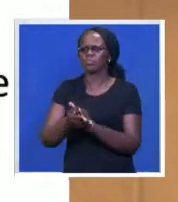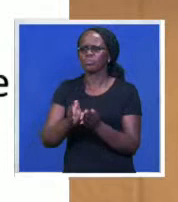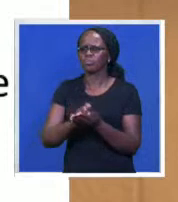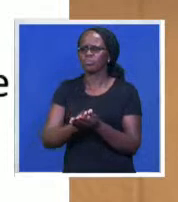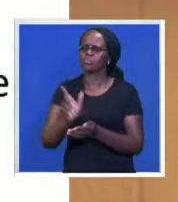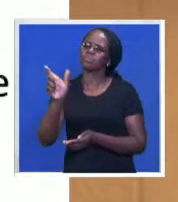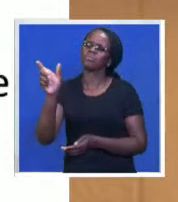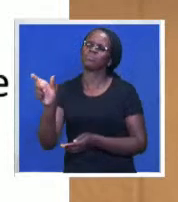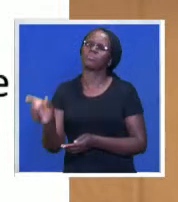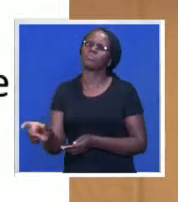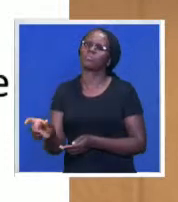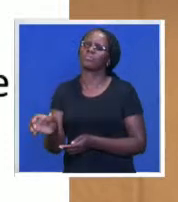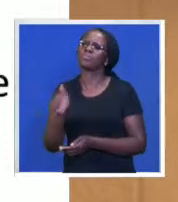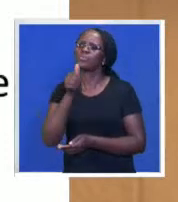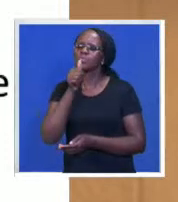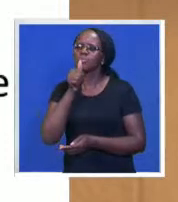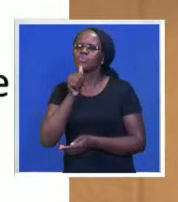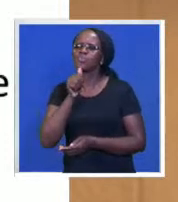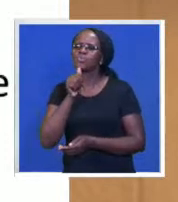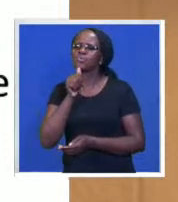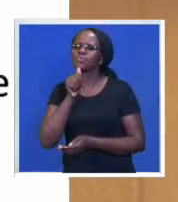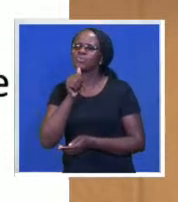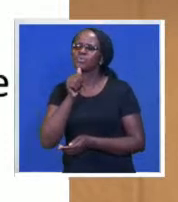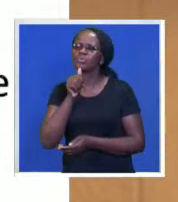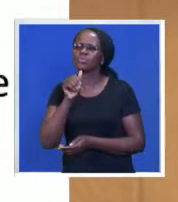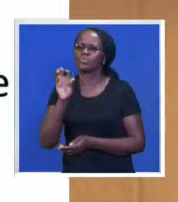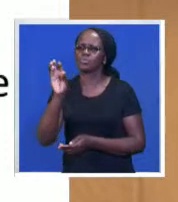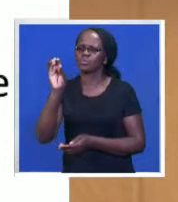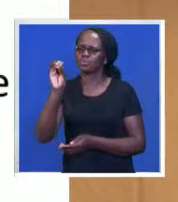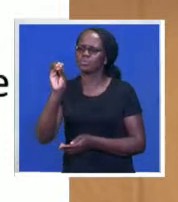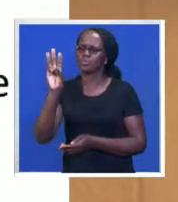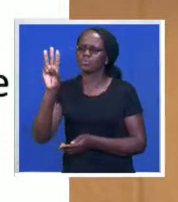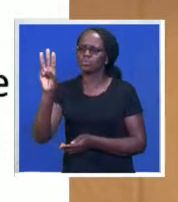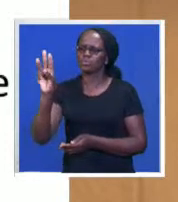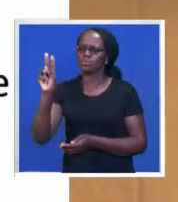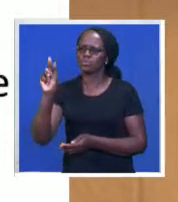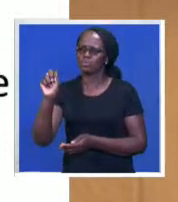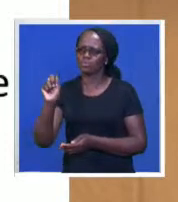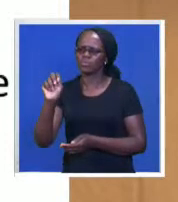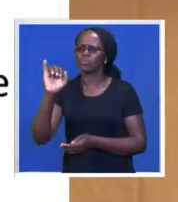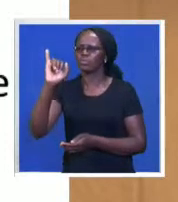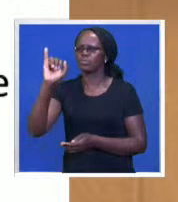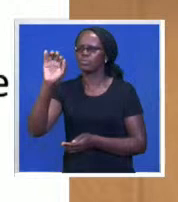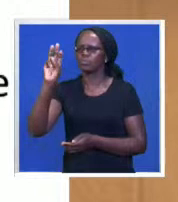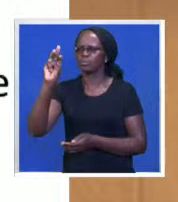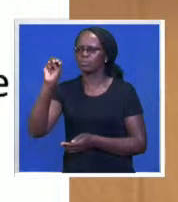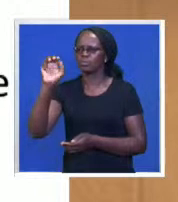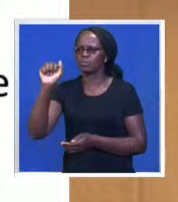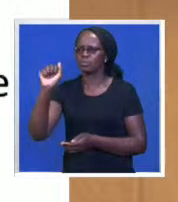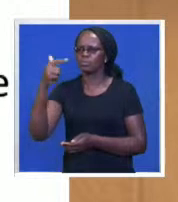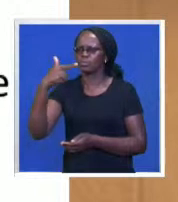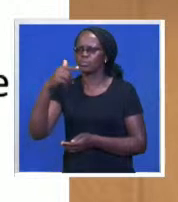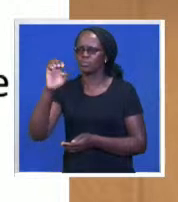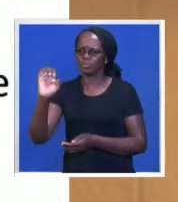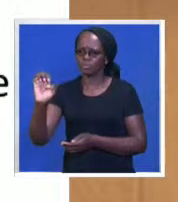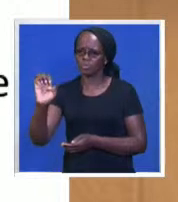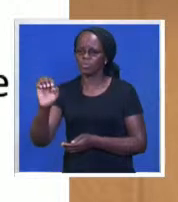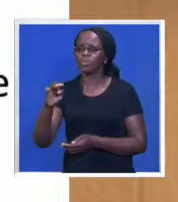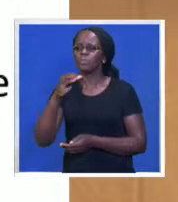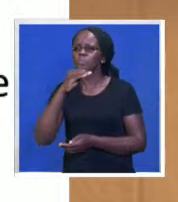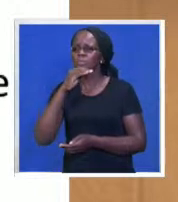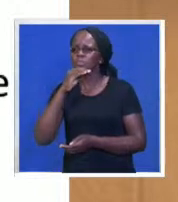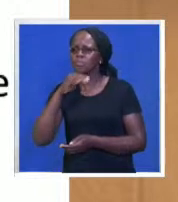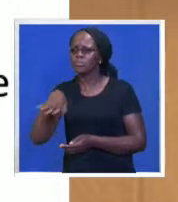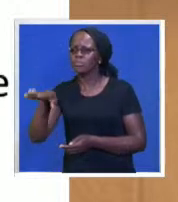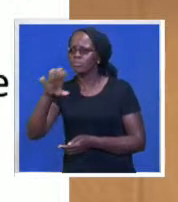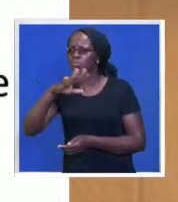of God. We are all godly beings. We are all created in the image of God. No matter how we are, no matter